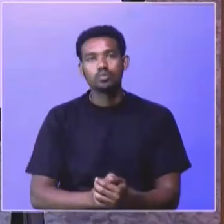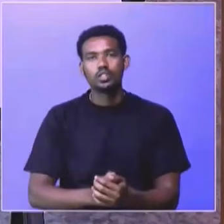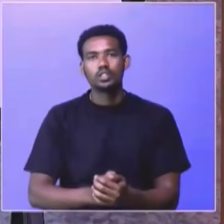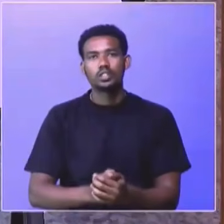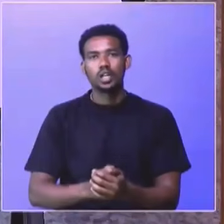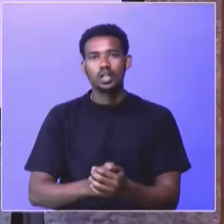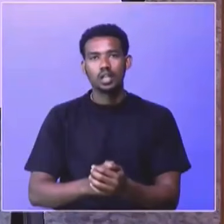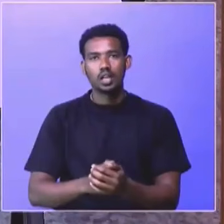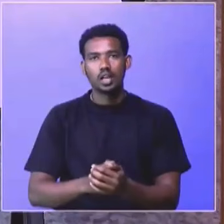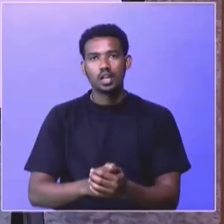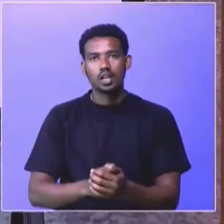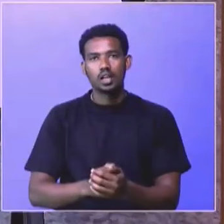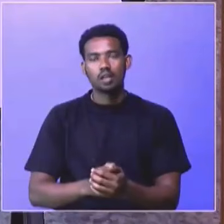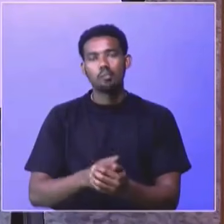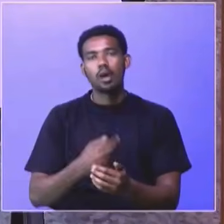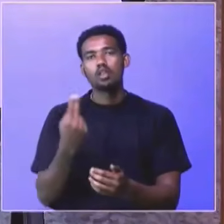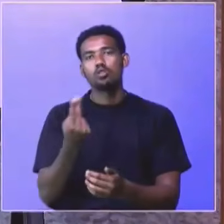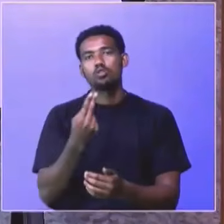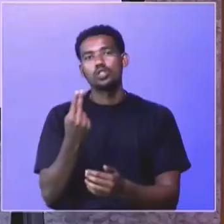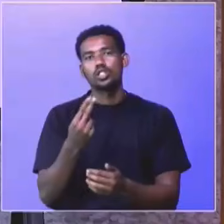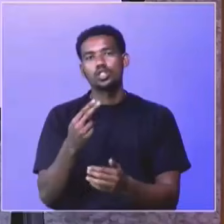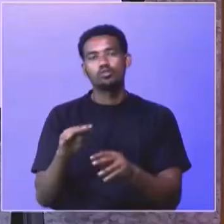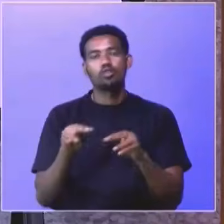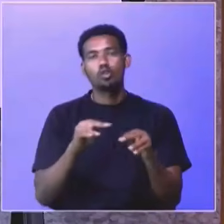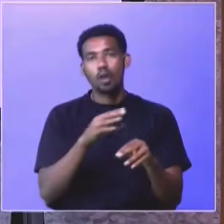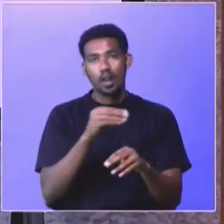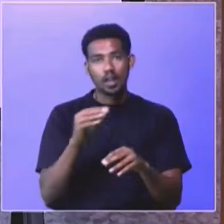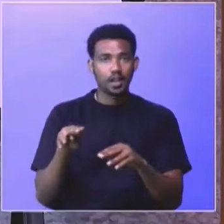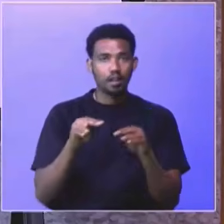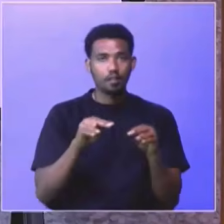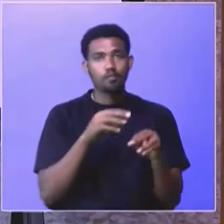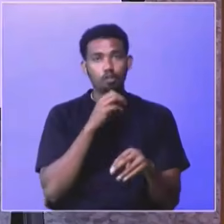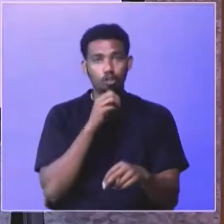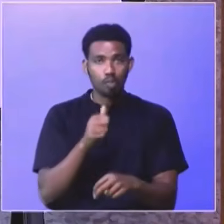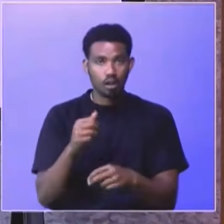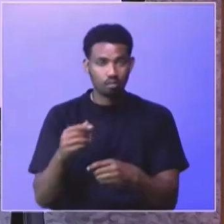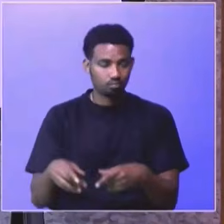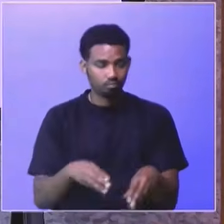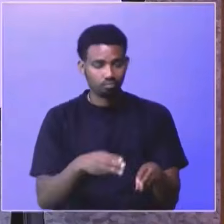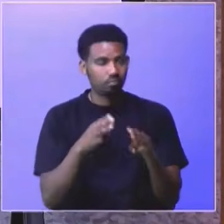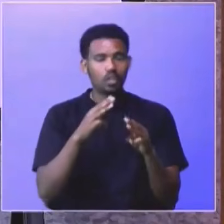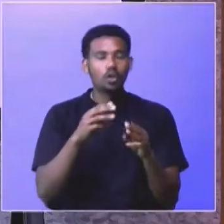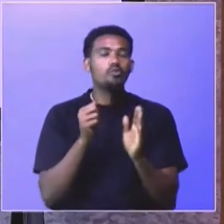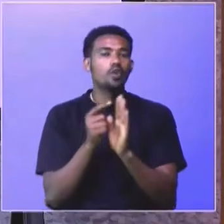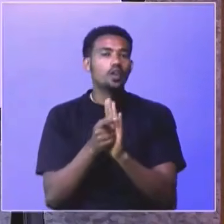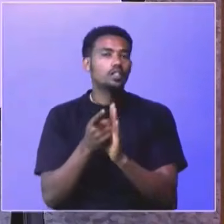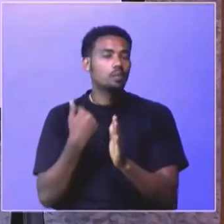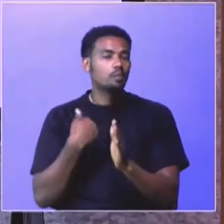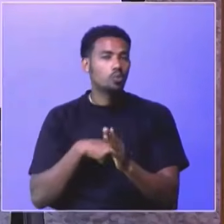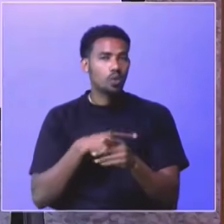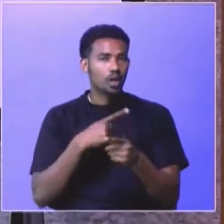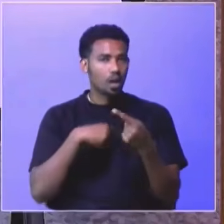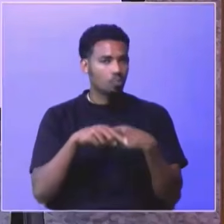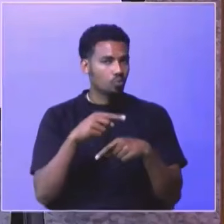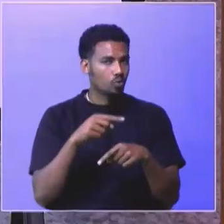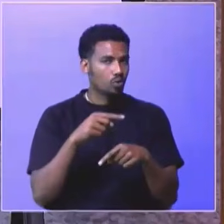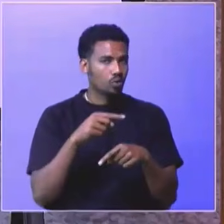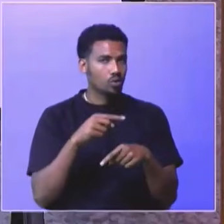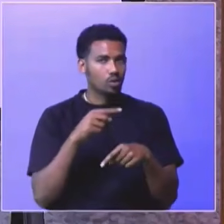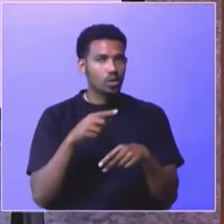Saying hello by using formal and informal methods. For example, when we come to formal